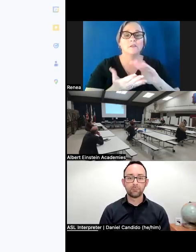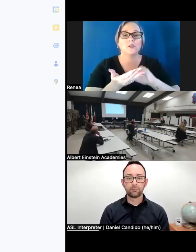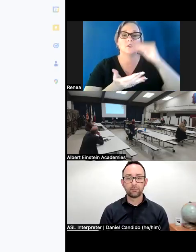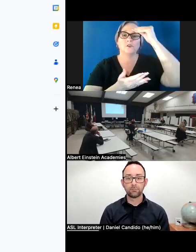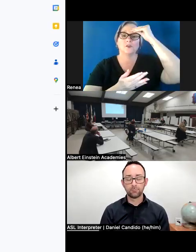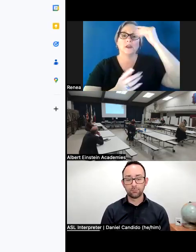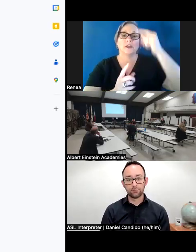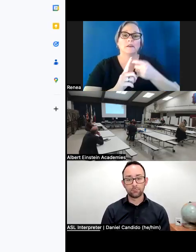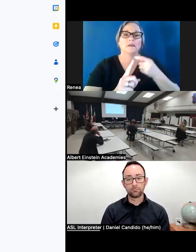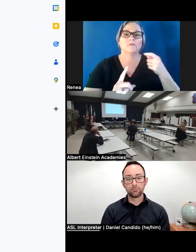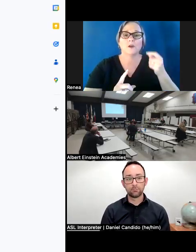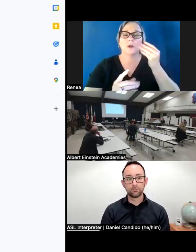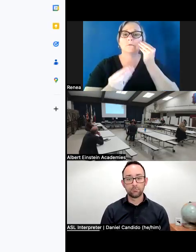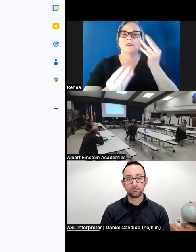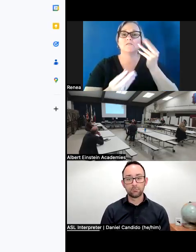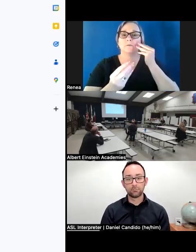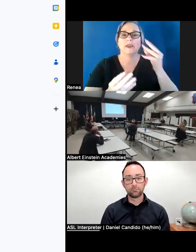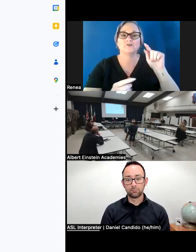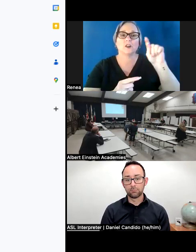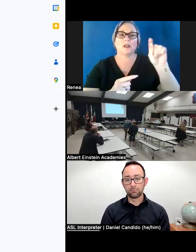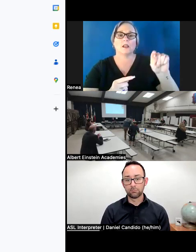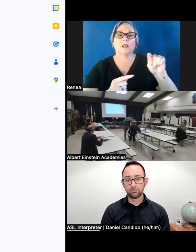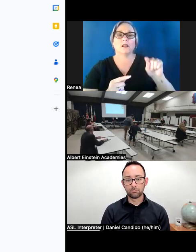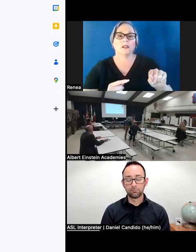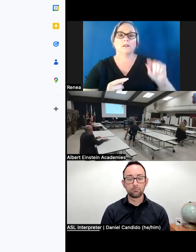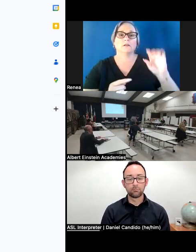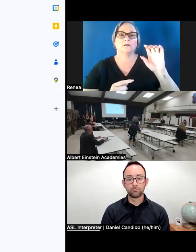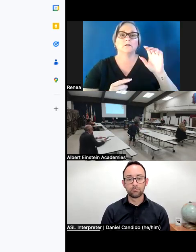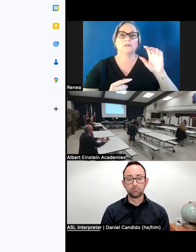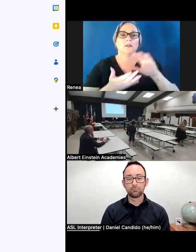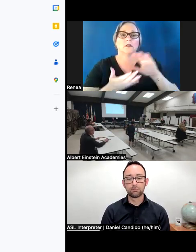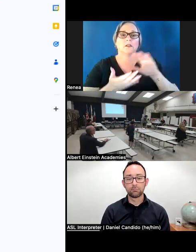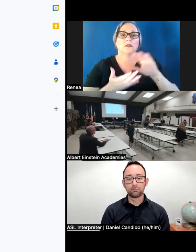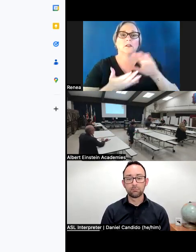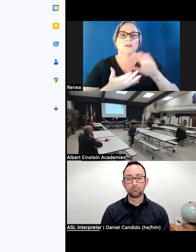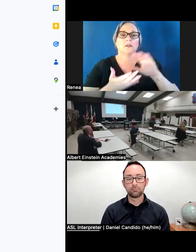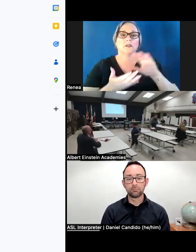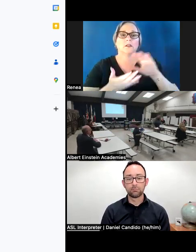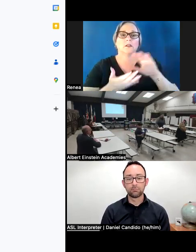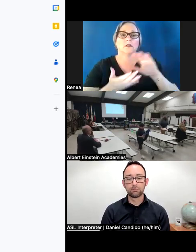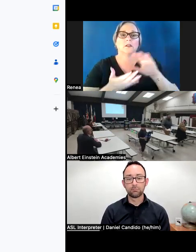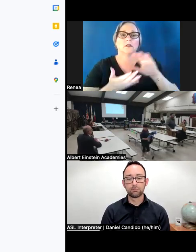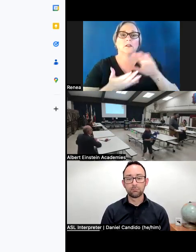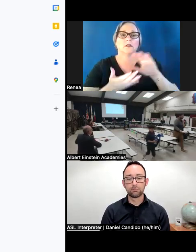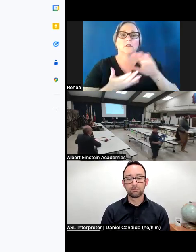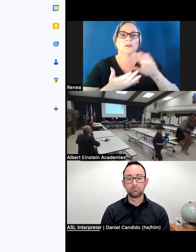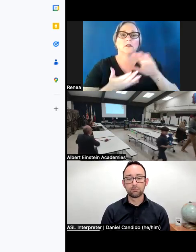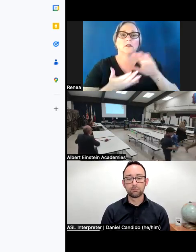is an informational item, and learning from our work this year, and just kind